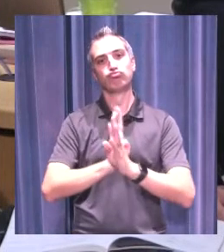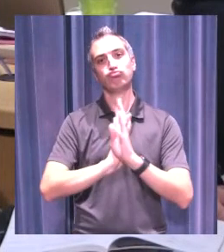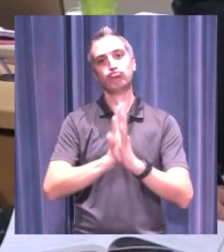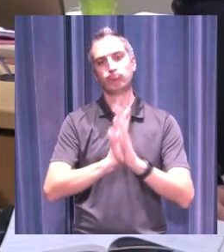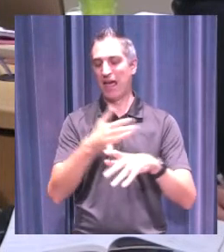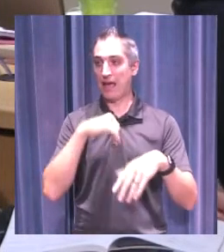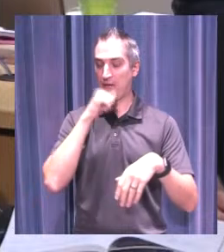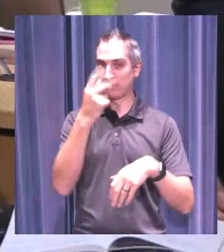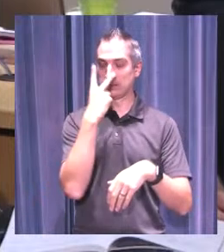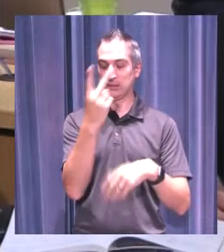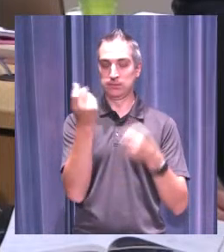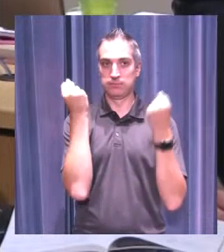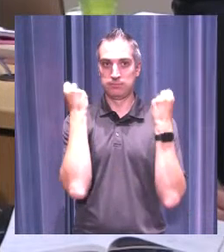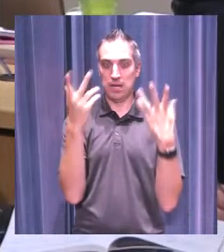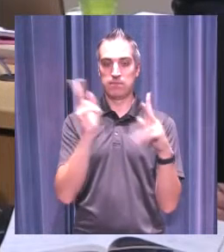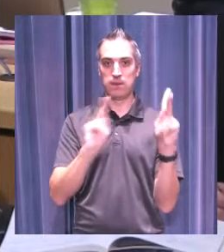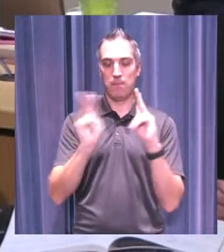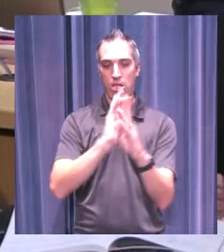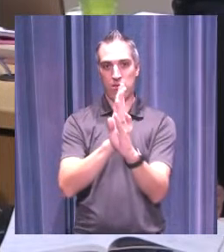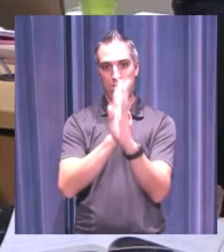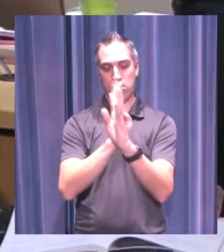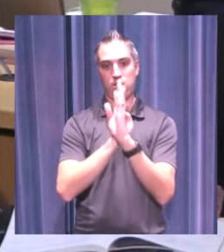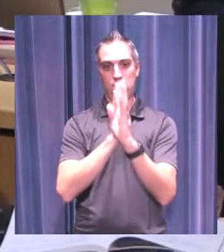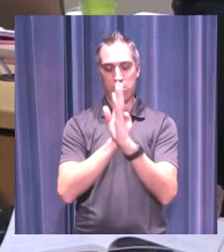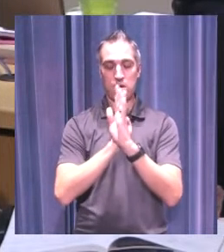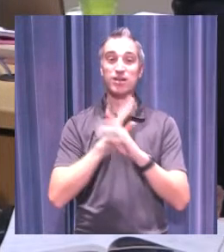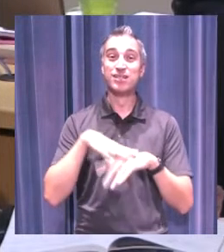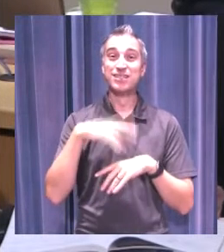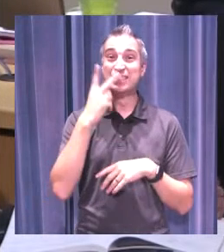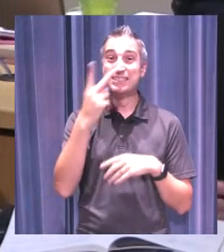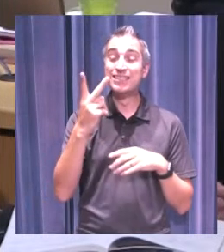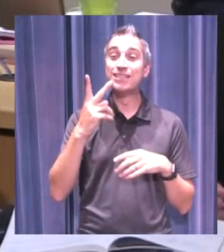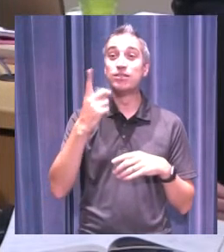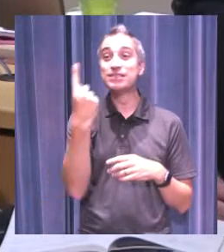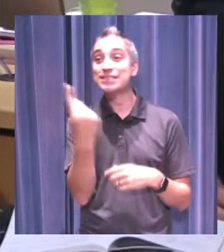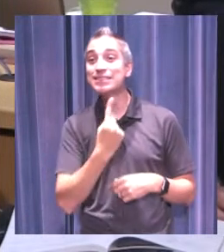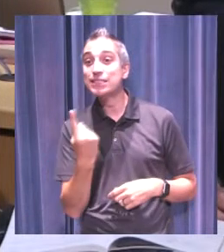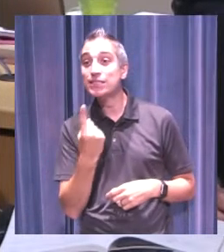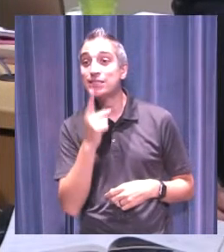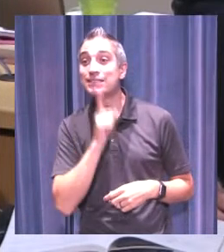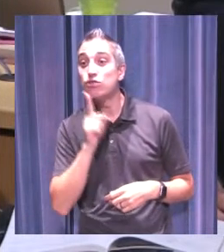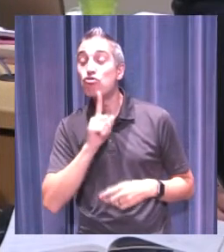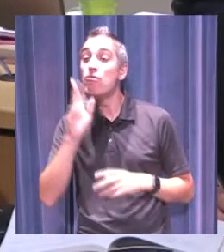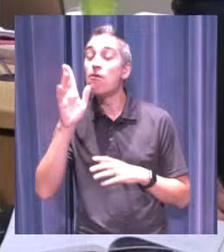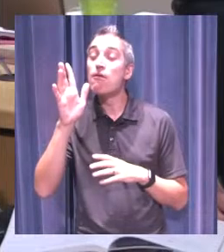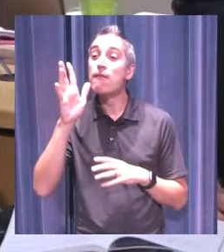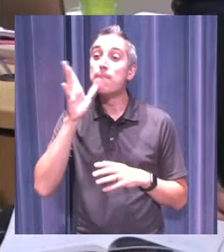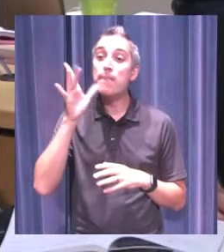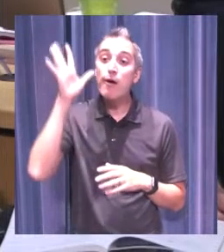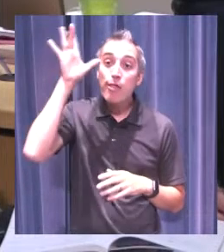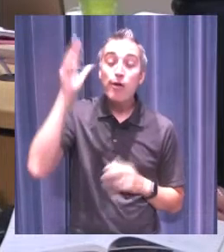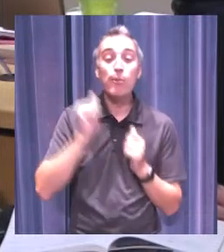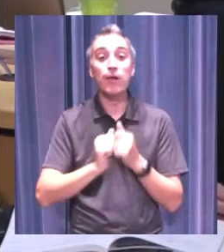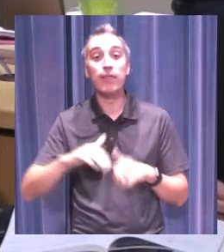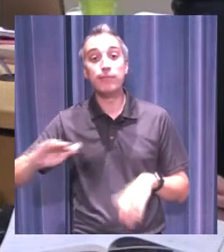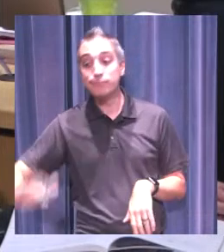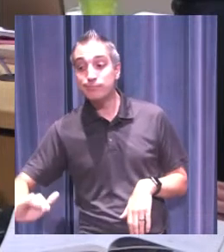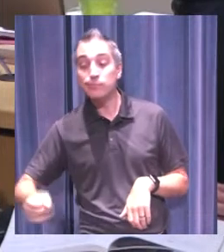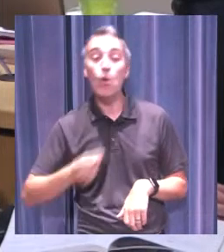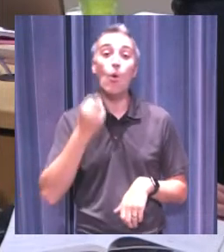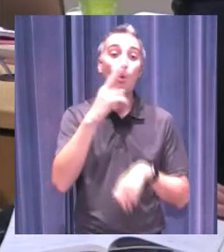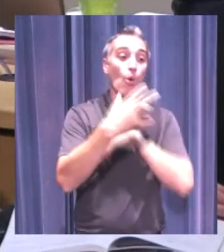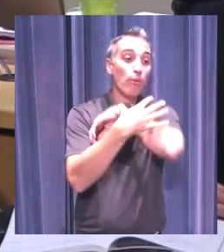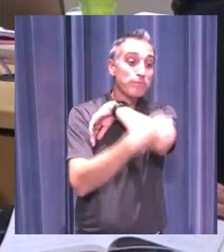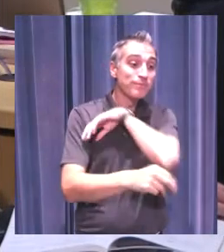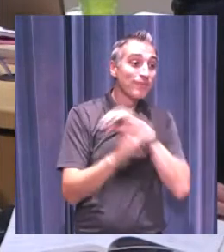had seen enter the building before. Single parents with their children toddling in tow, barely 18-year-old kids from low-income families,